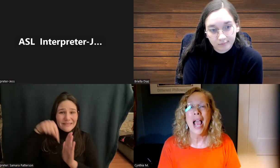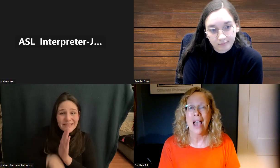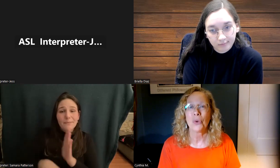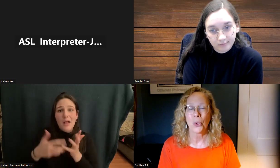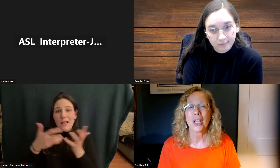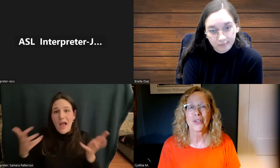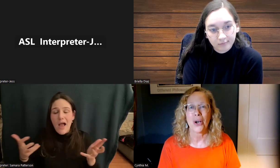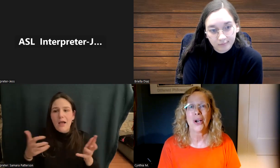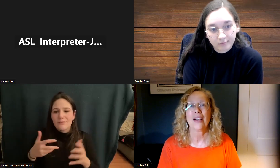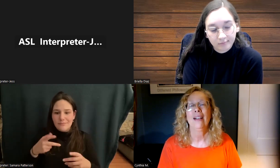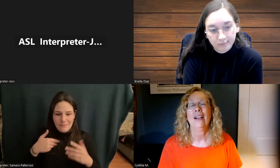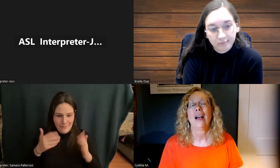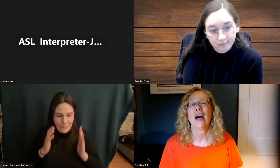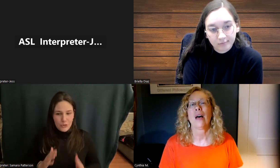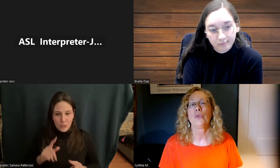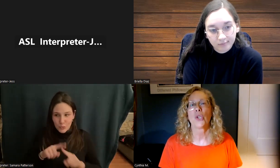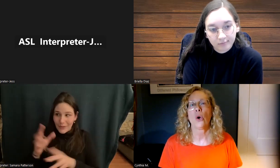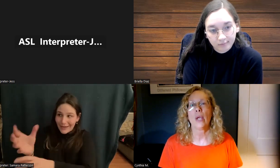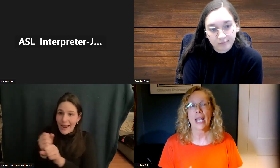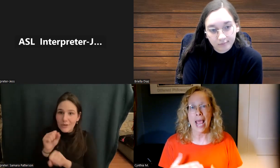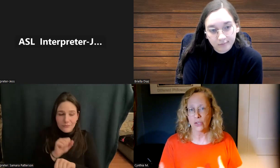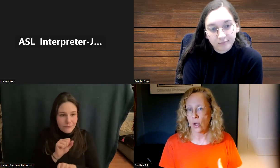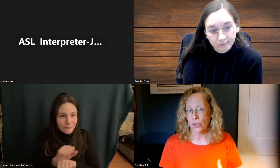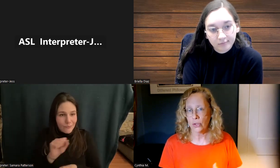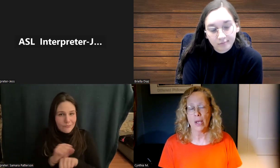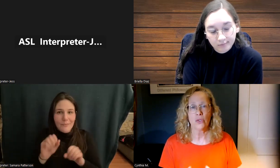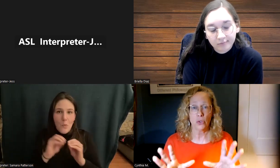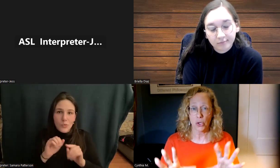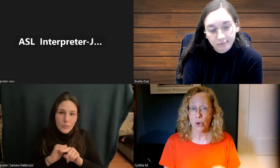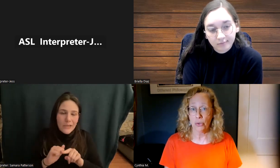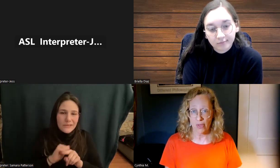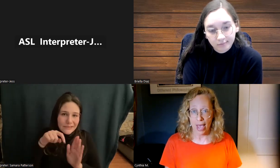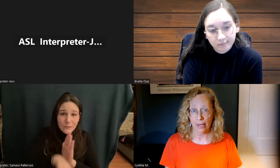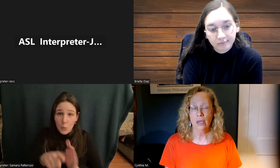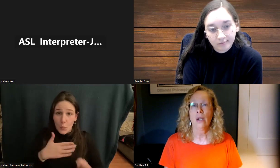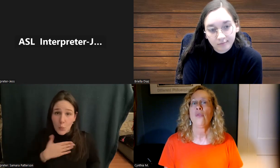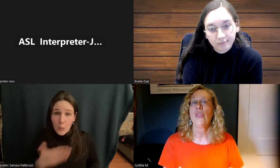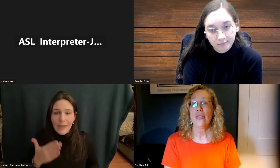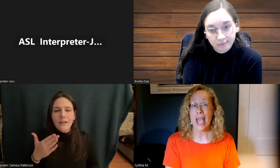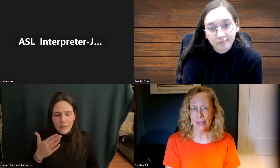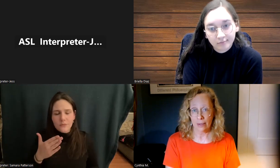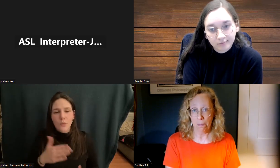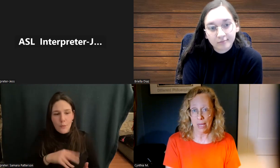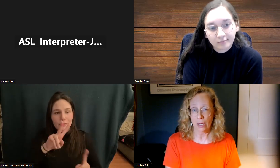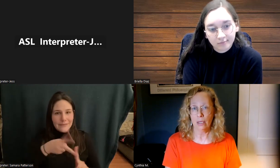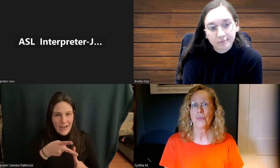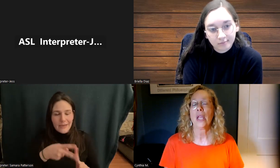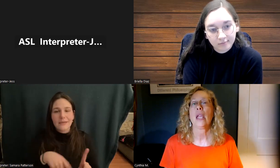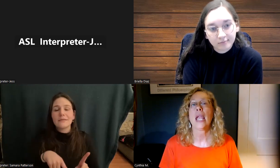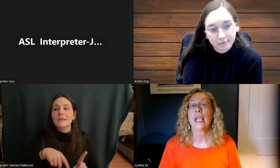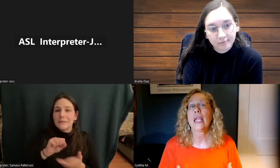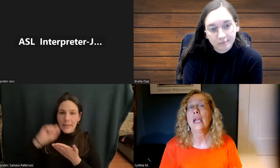to have a working dog? So it asks all those questions. So you go through that, then that's